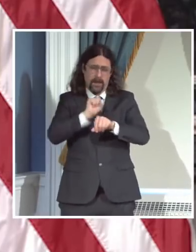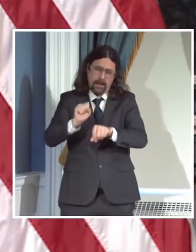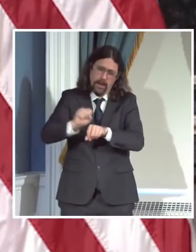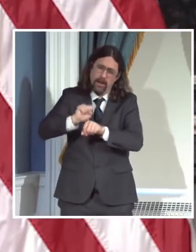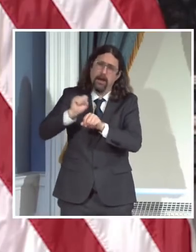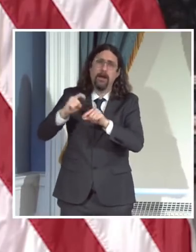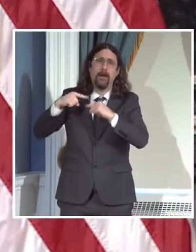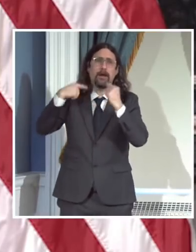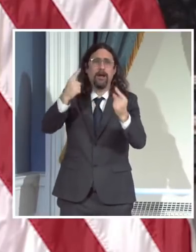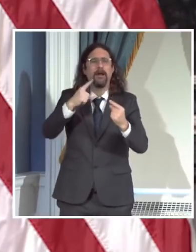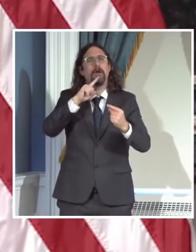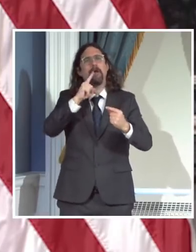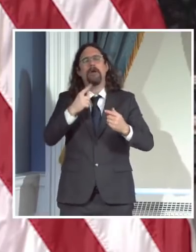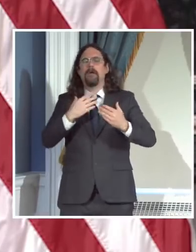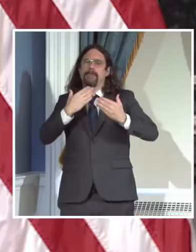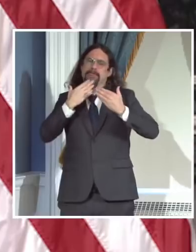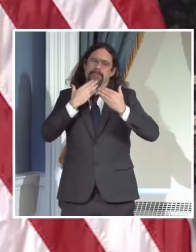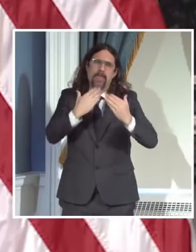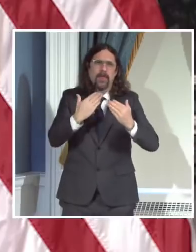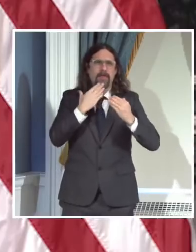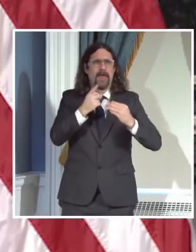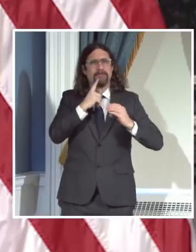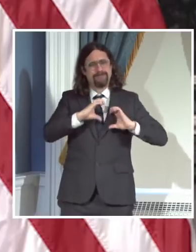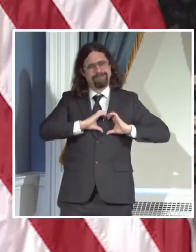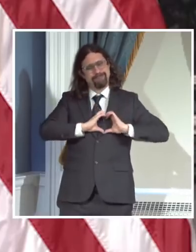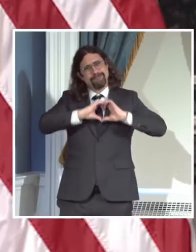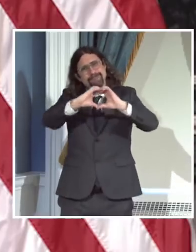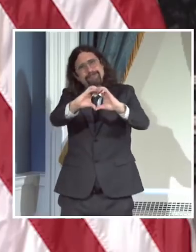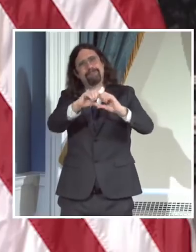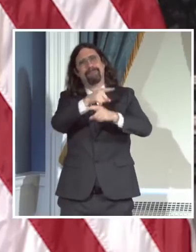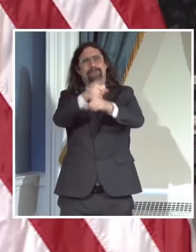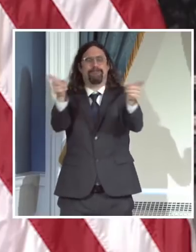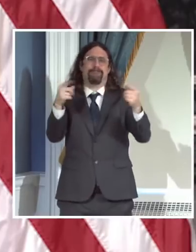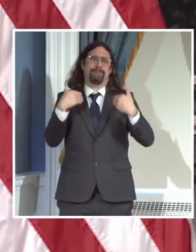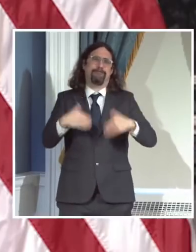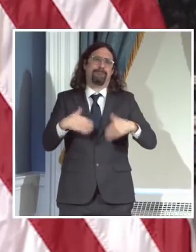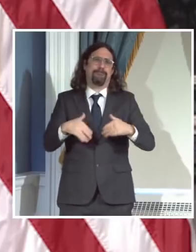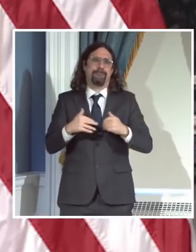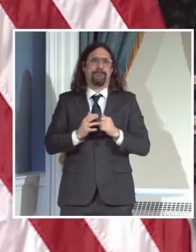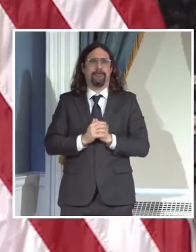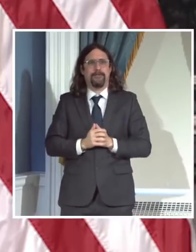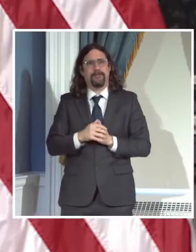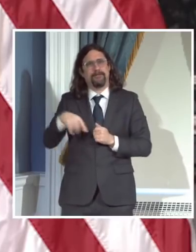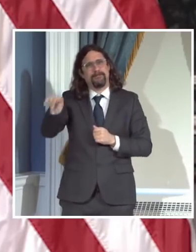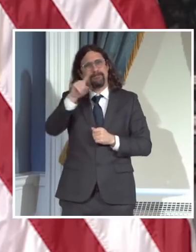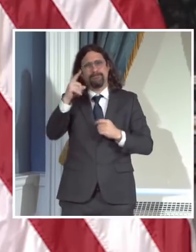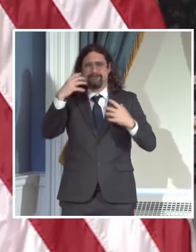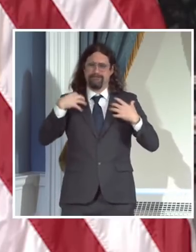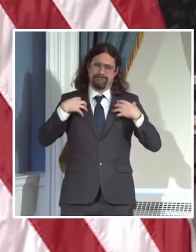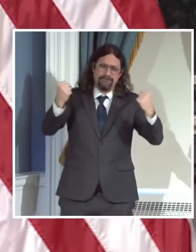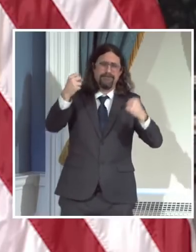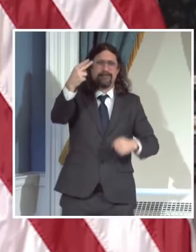in their hearts, because this group, they're unsung heroes, but they're doing amazing work to protect all of us.